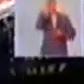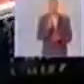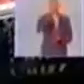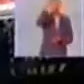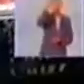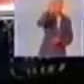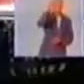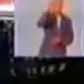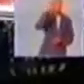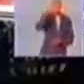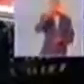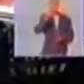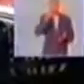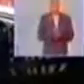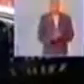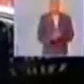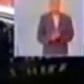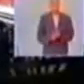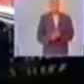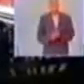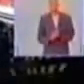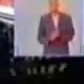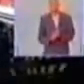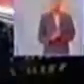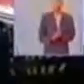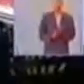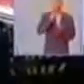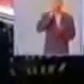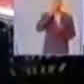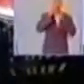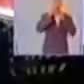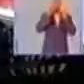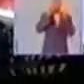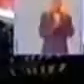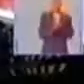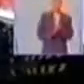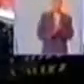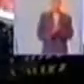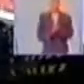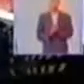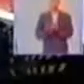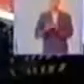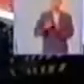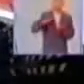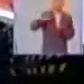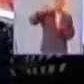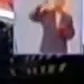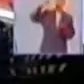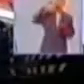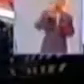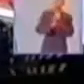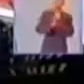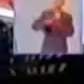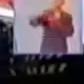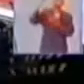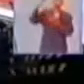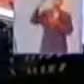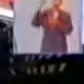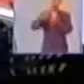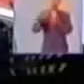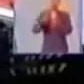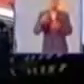master. If then I am the father, where is my honor? And if I am a master, where is my reverence? Says the Lord of hosts.